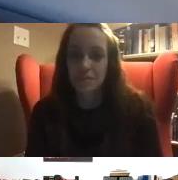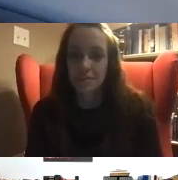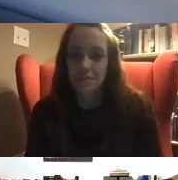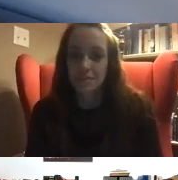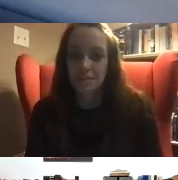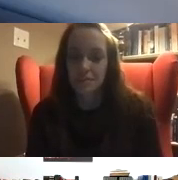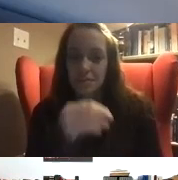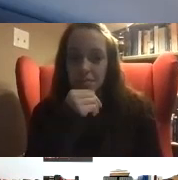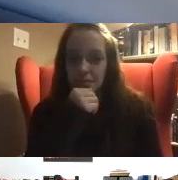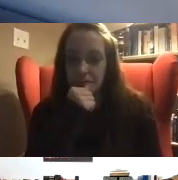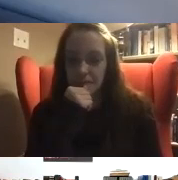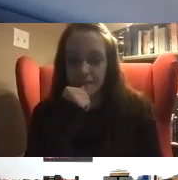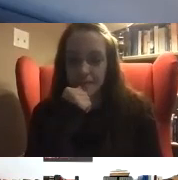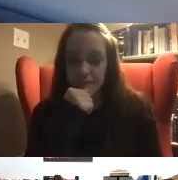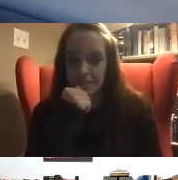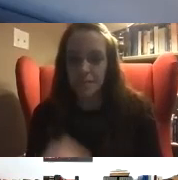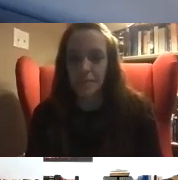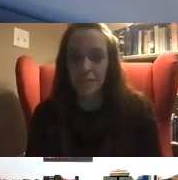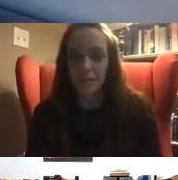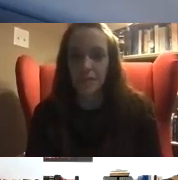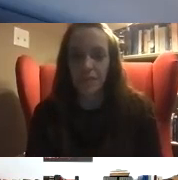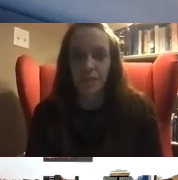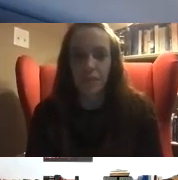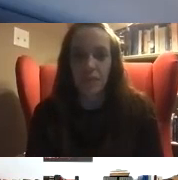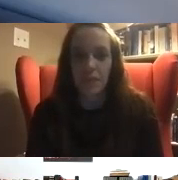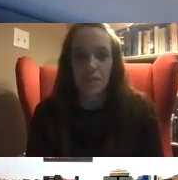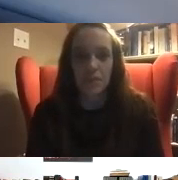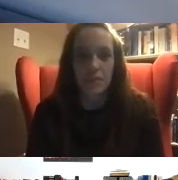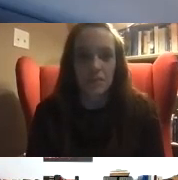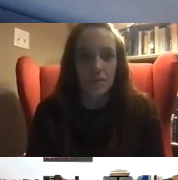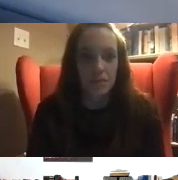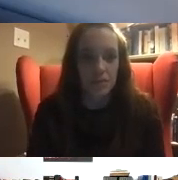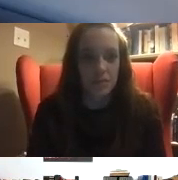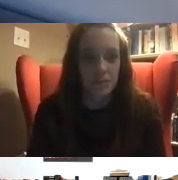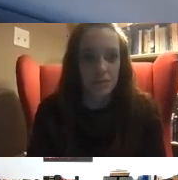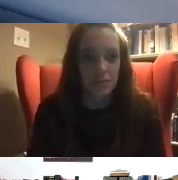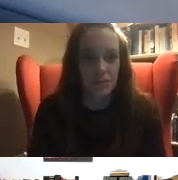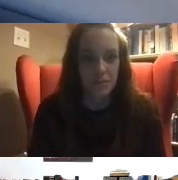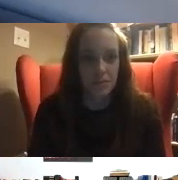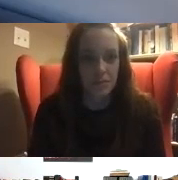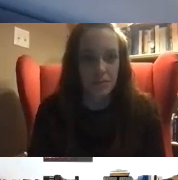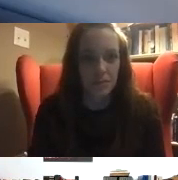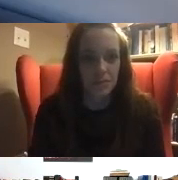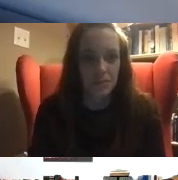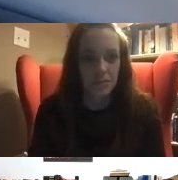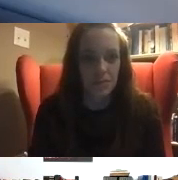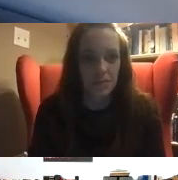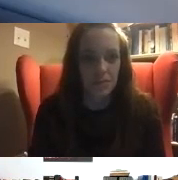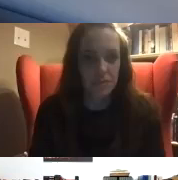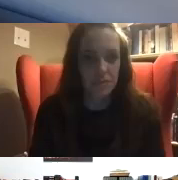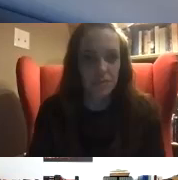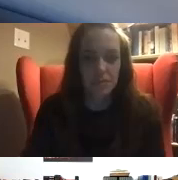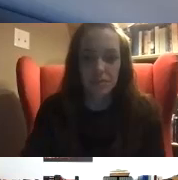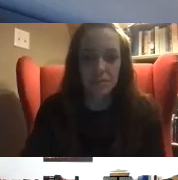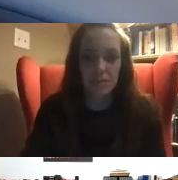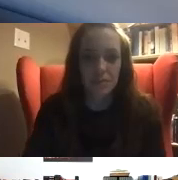We try to when we have midwives here in the hospital,